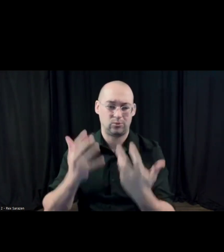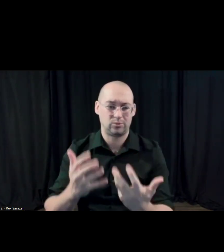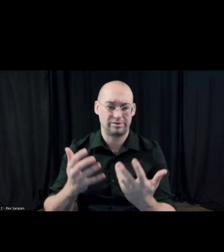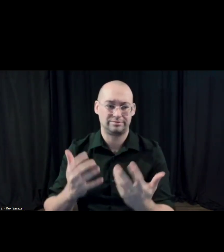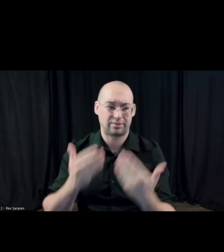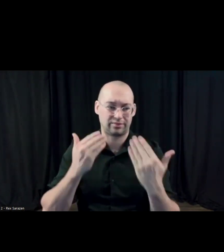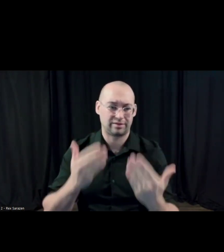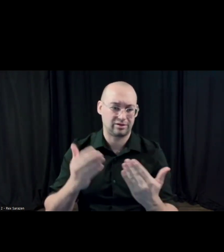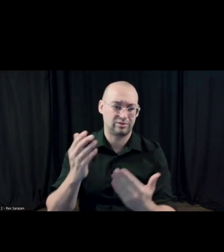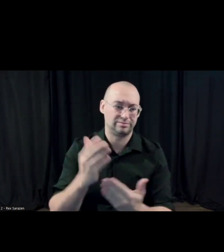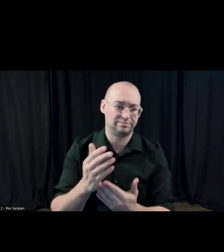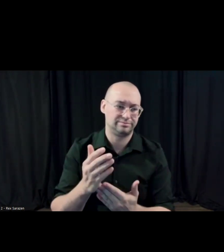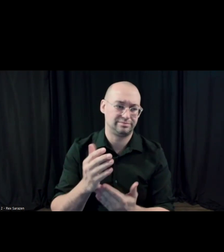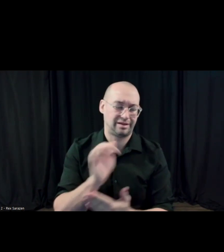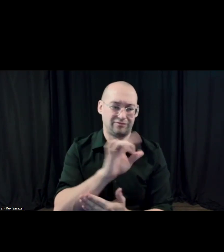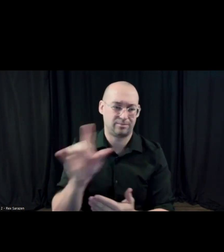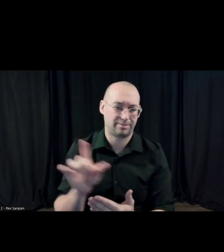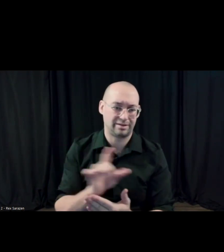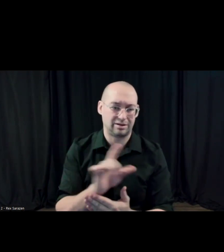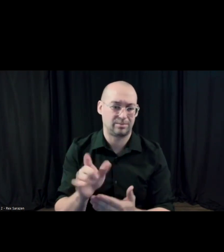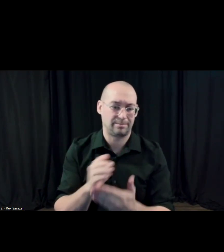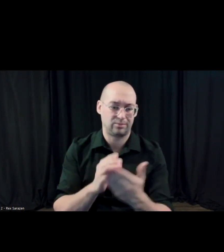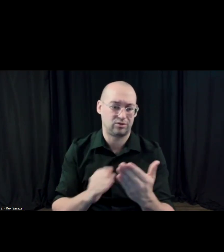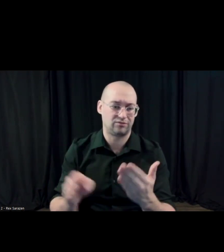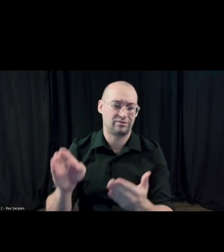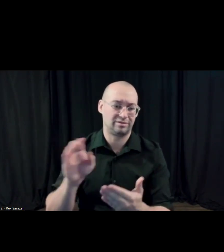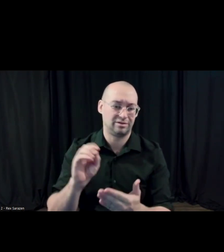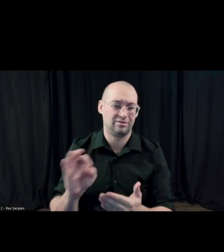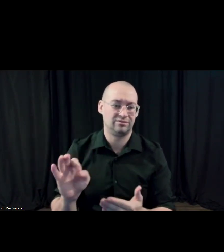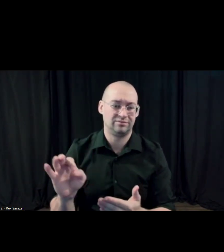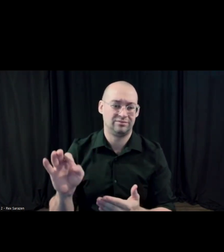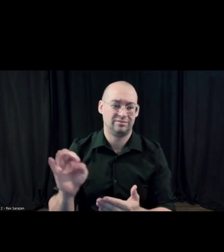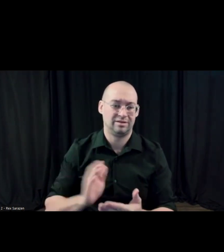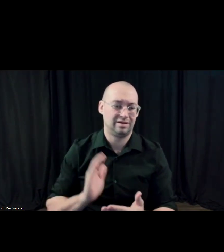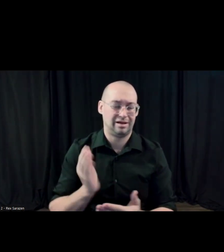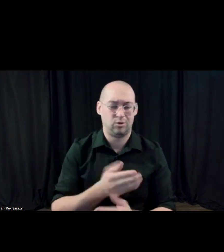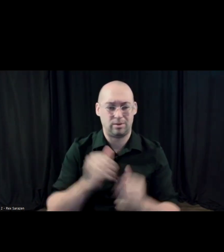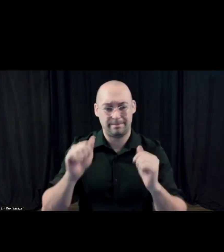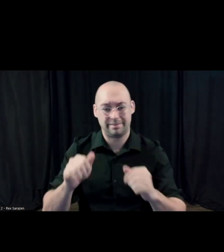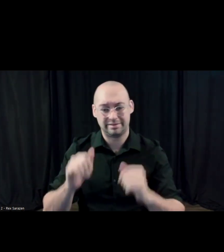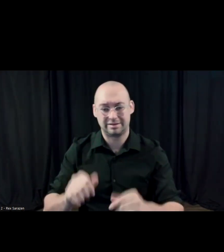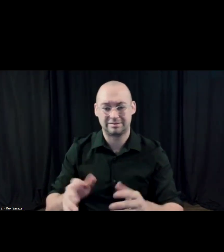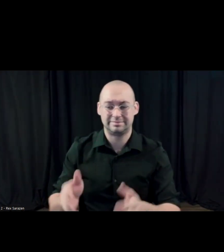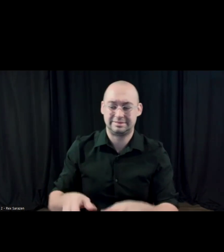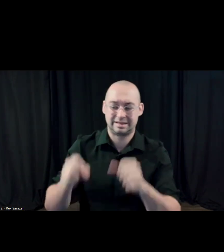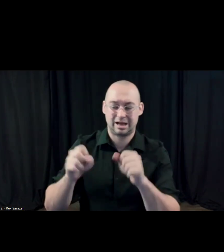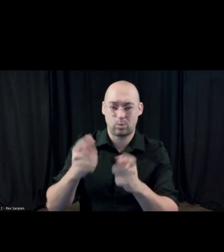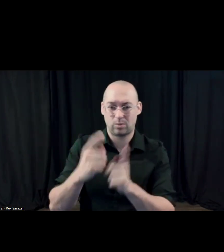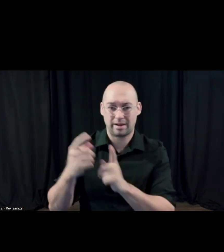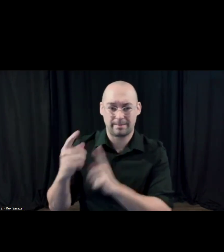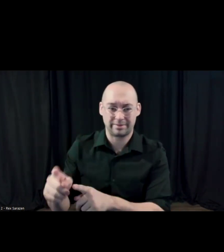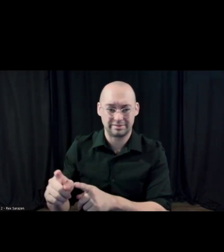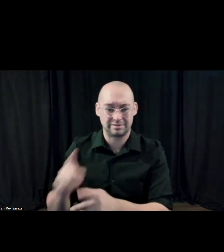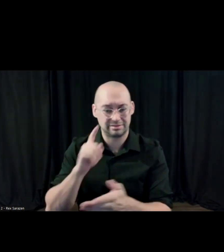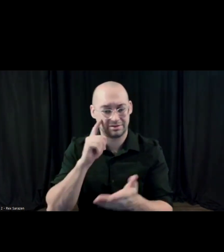thank everyone who has been part of our ability to take what happened and